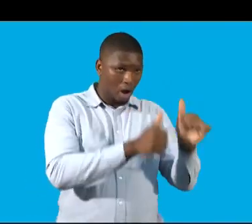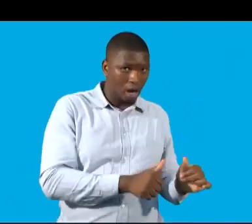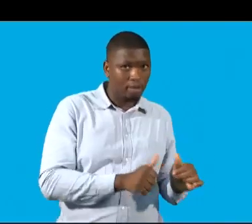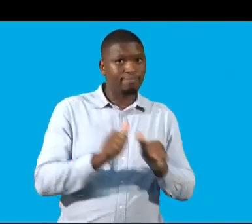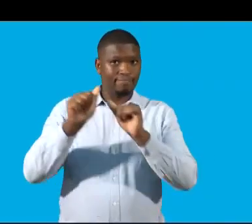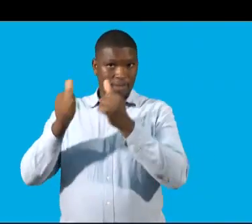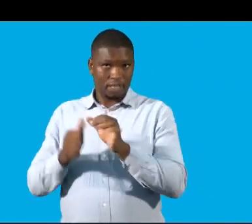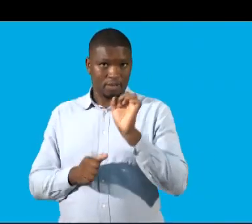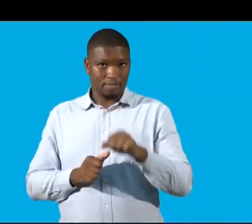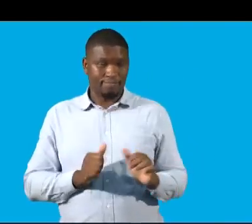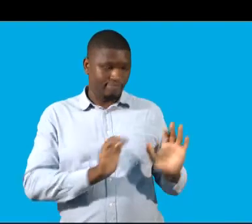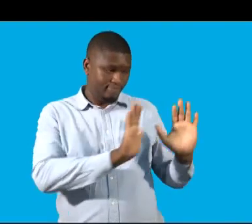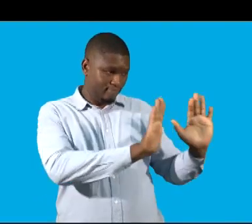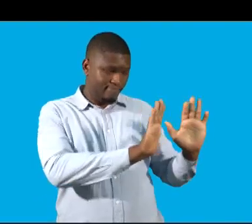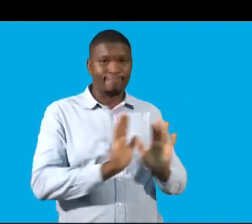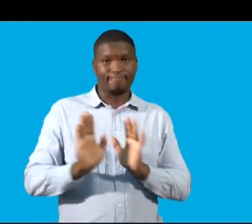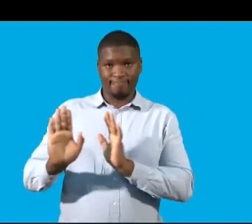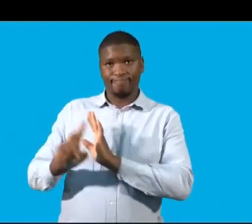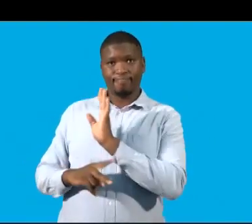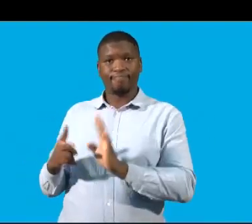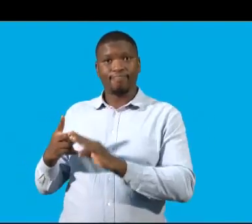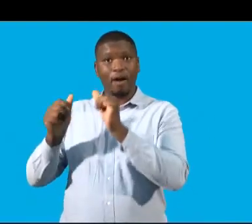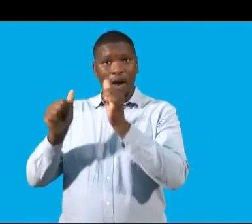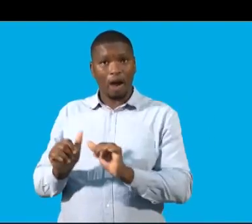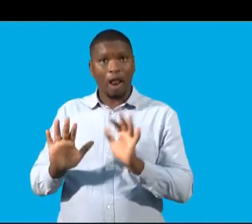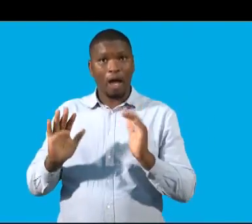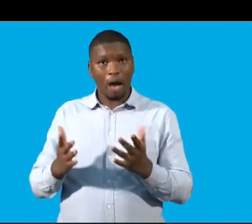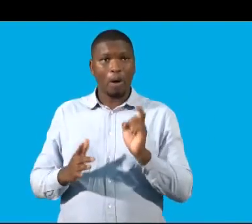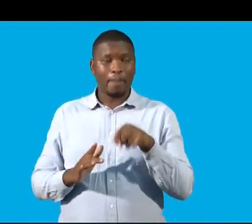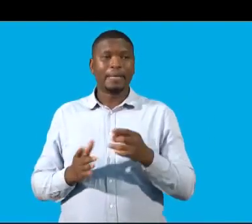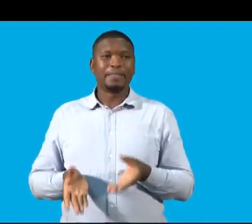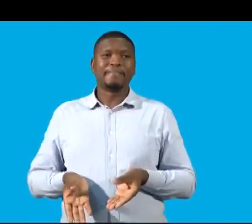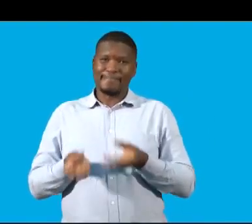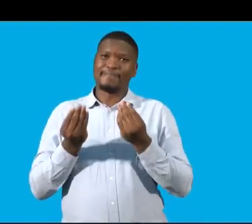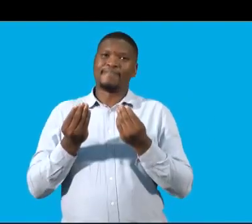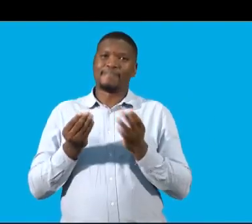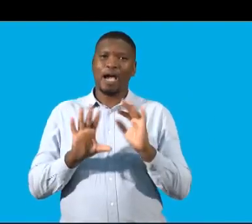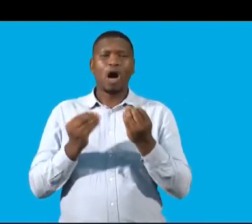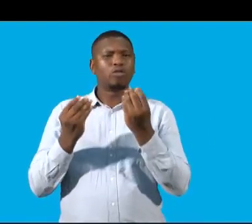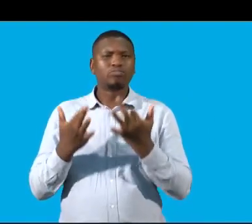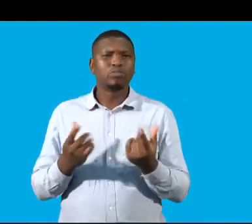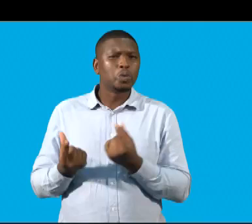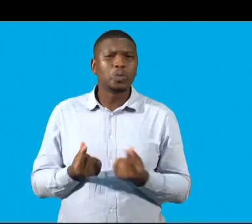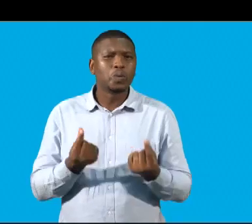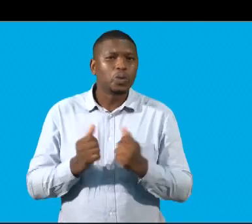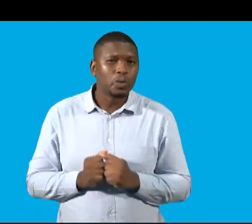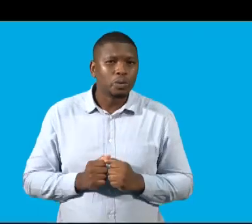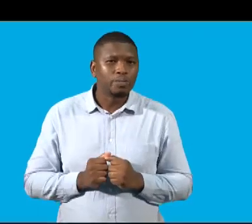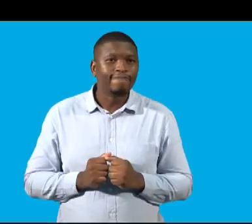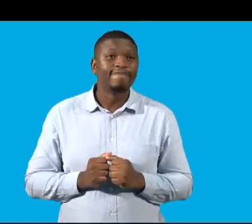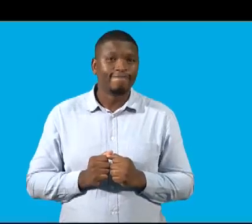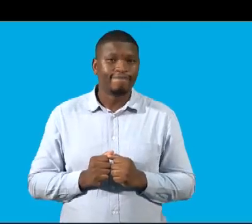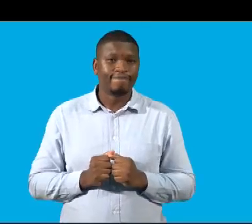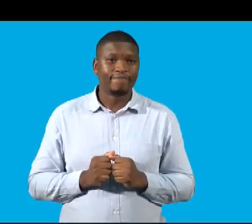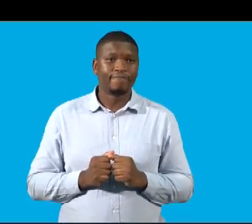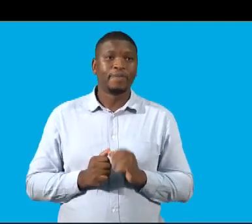account? Well, if Abraham took out X amount of money, the second account will get the rest. And how would we calculate the rest?